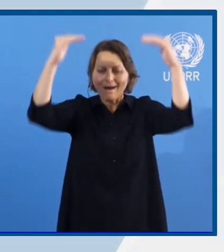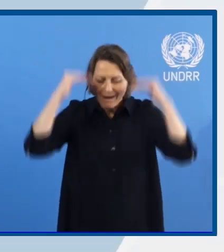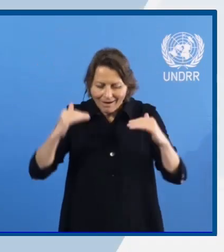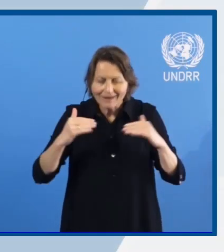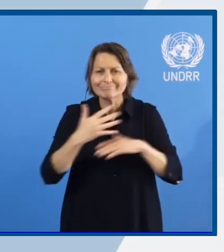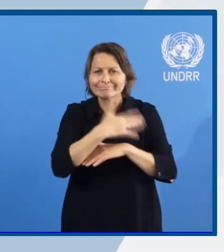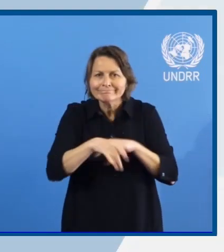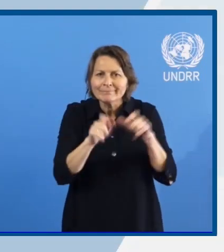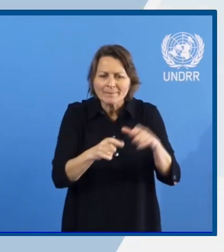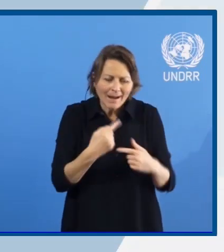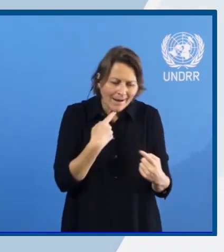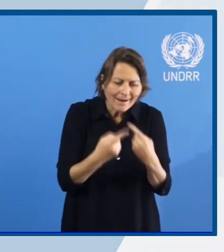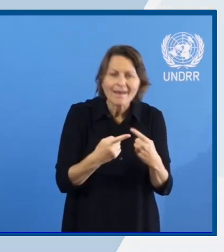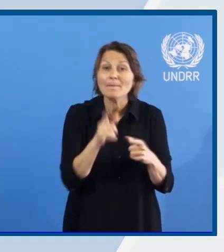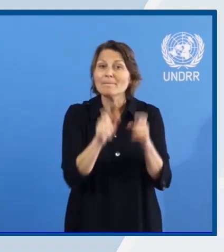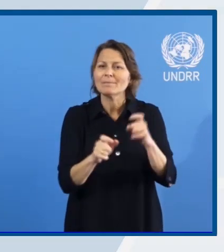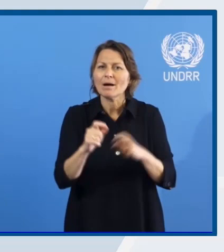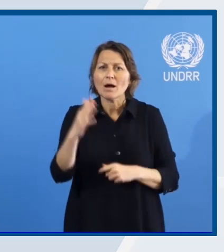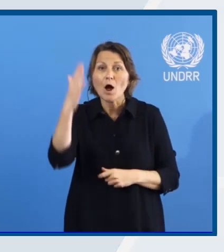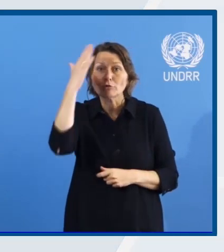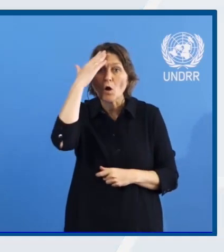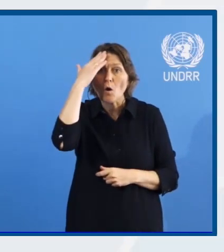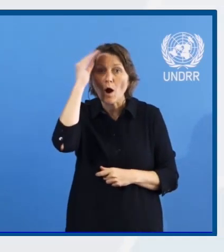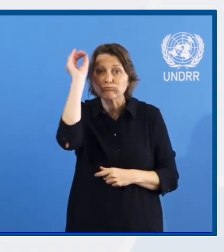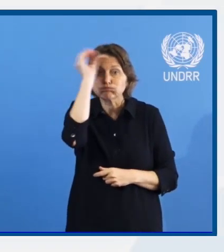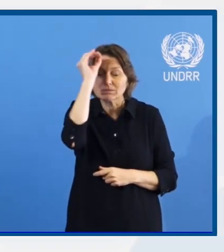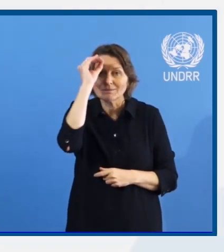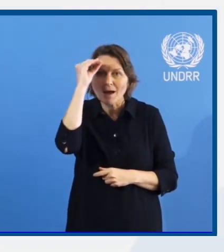initiatives to basically bring